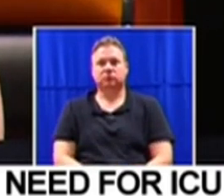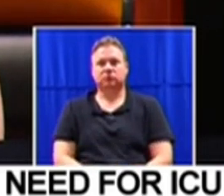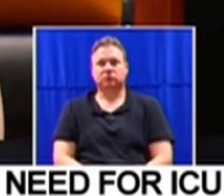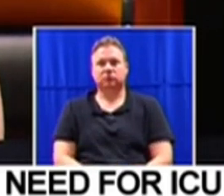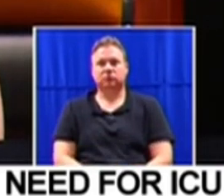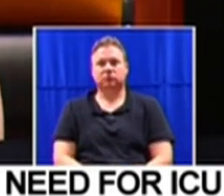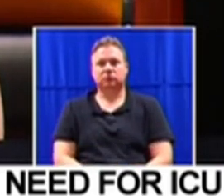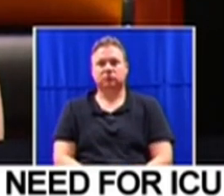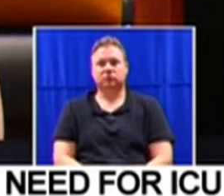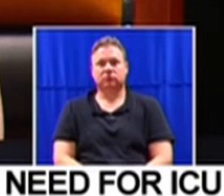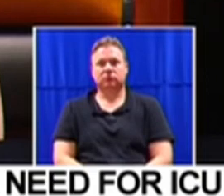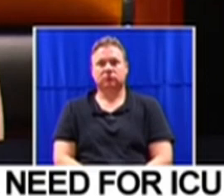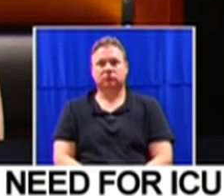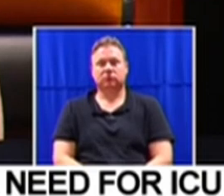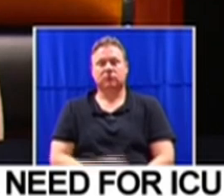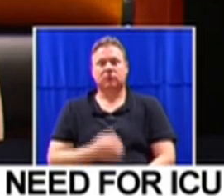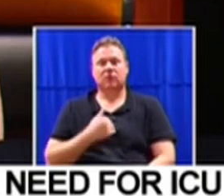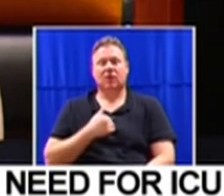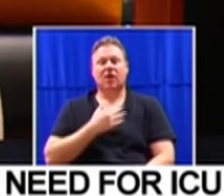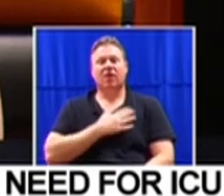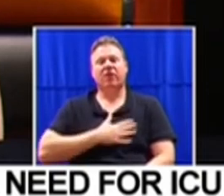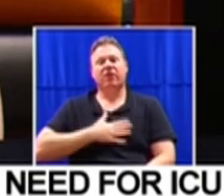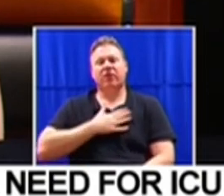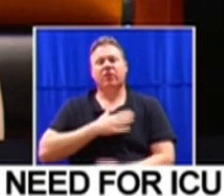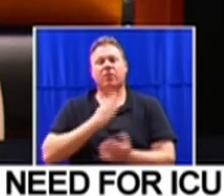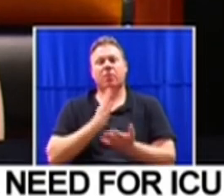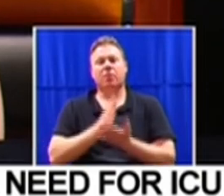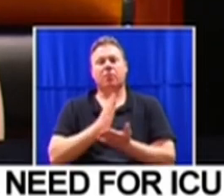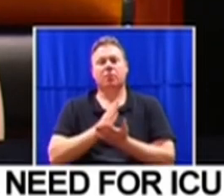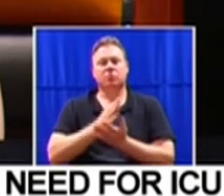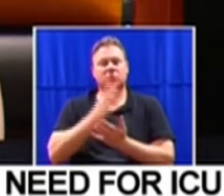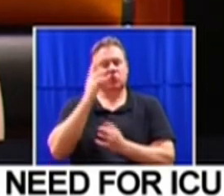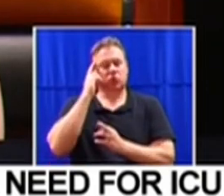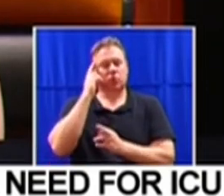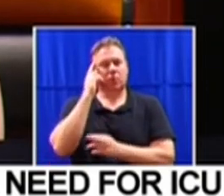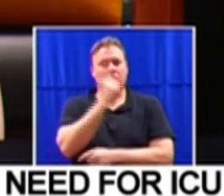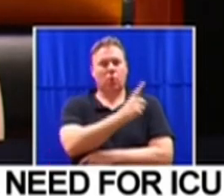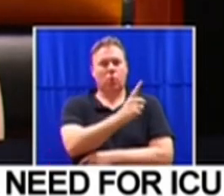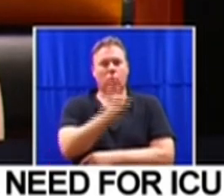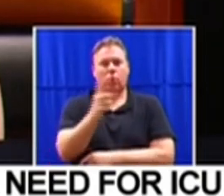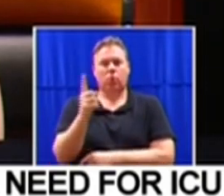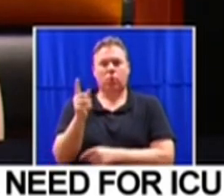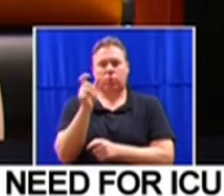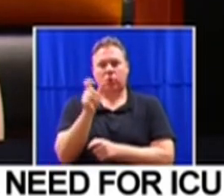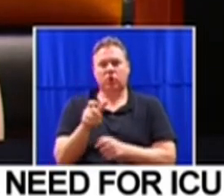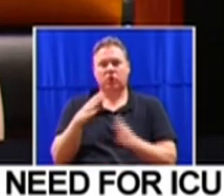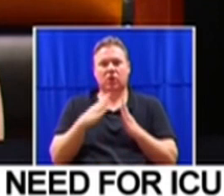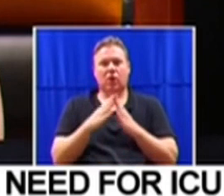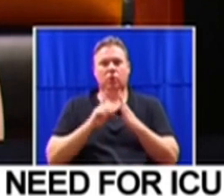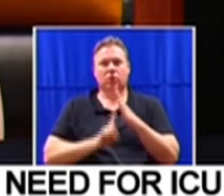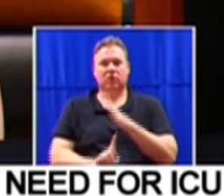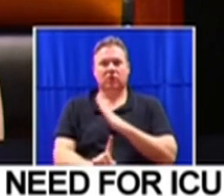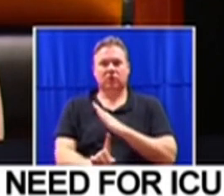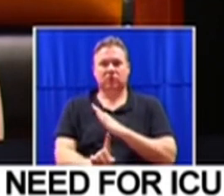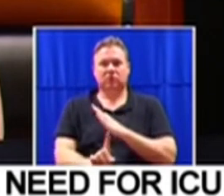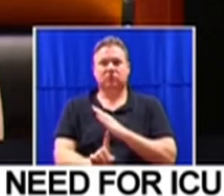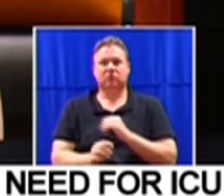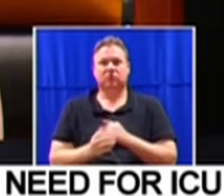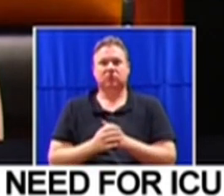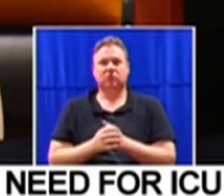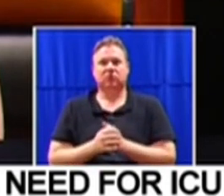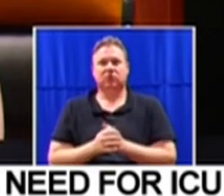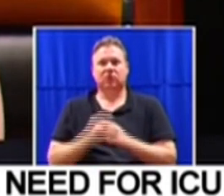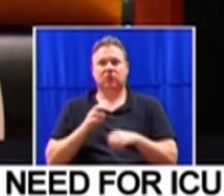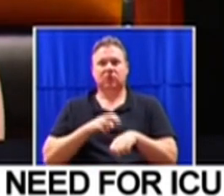I feel I must remind all of us in the House that we need to put on our